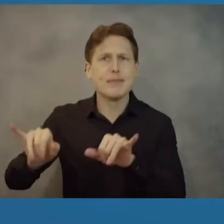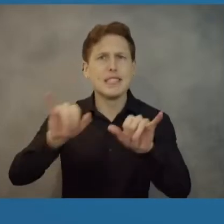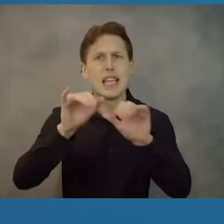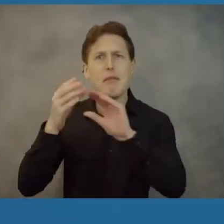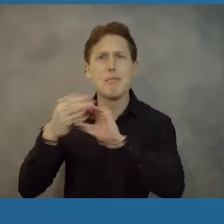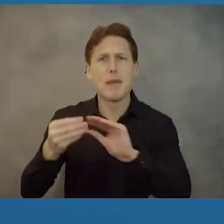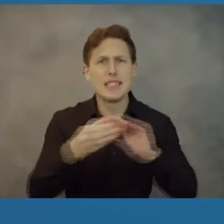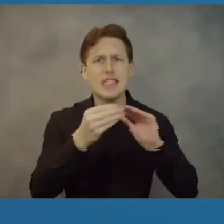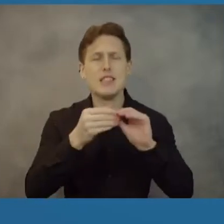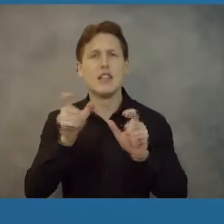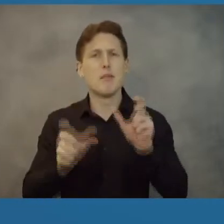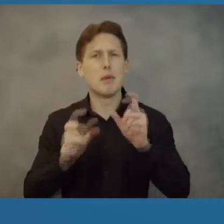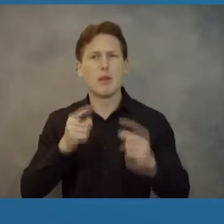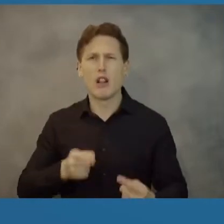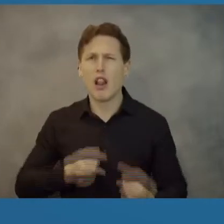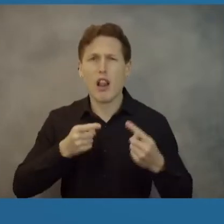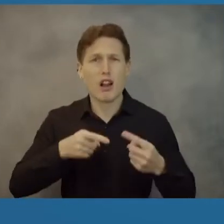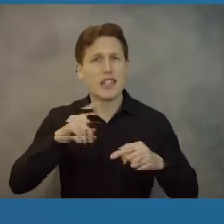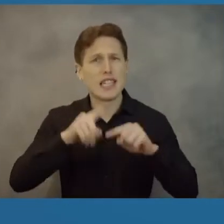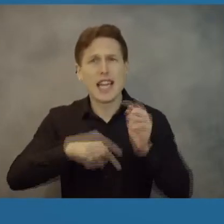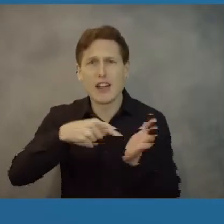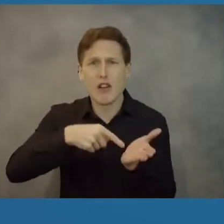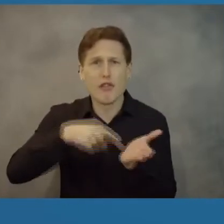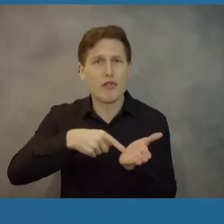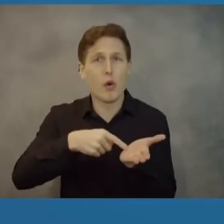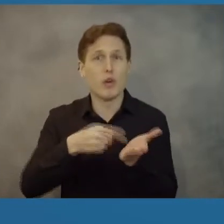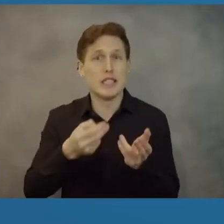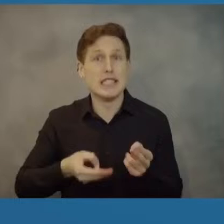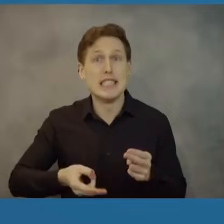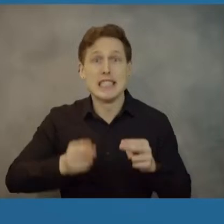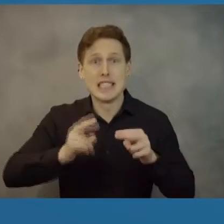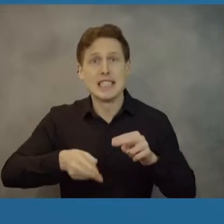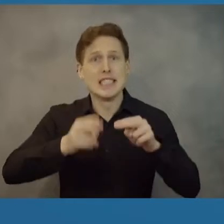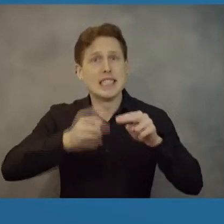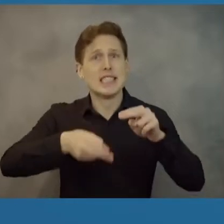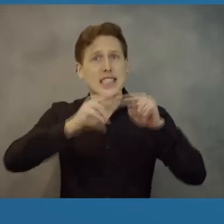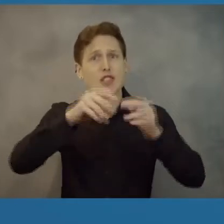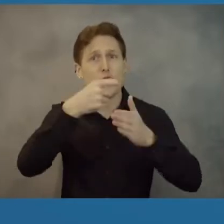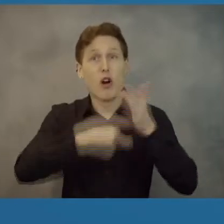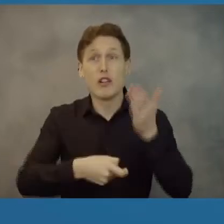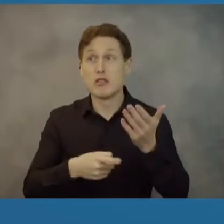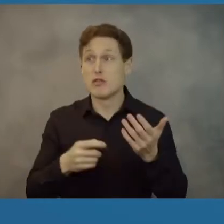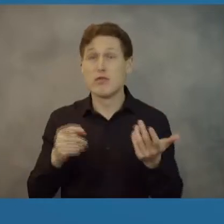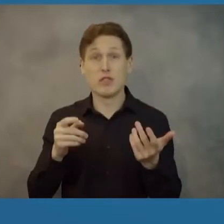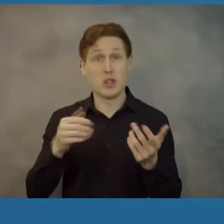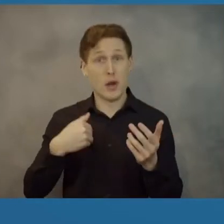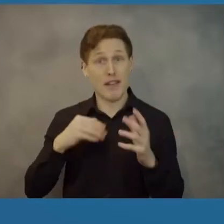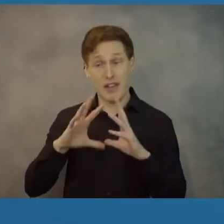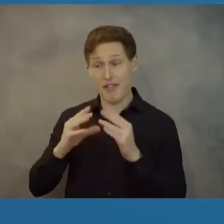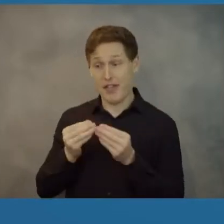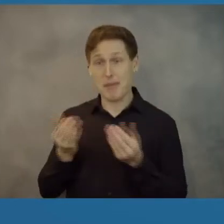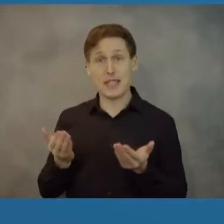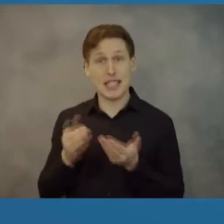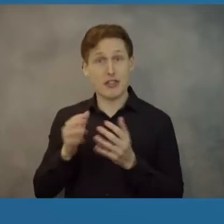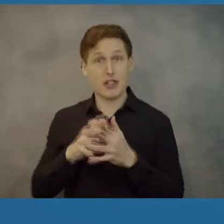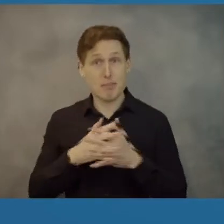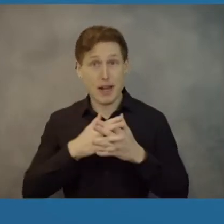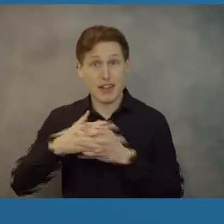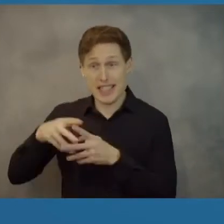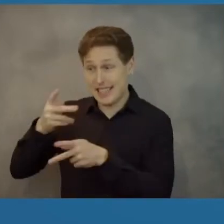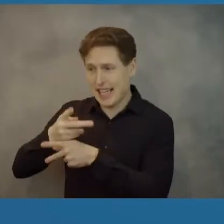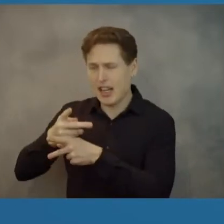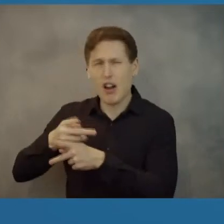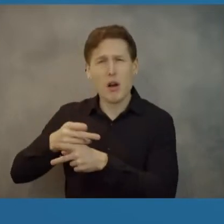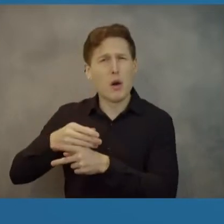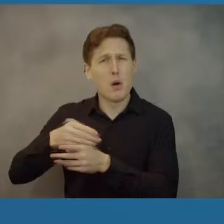living. Raising a family in America has never been more expensive. And the Trump tariffs are making it